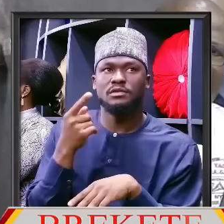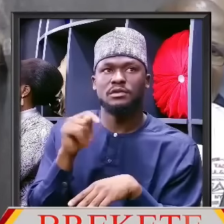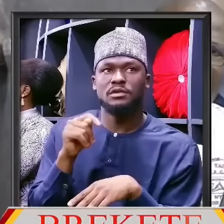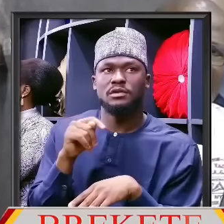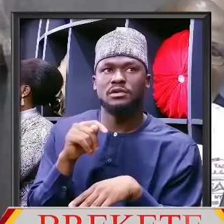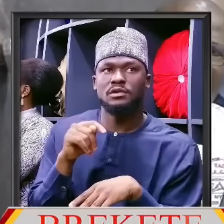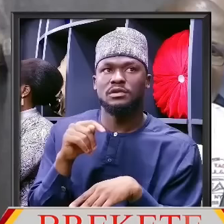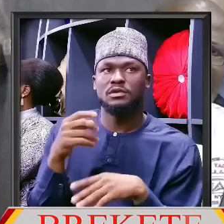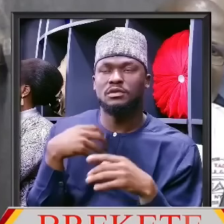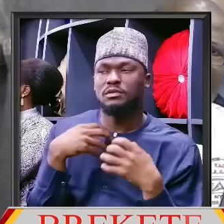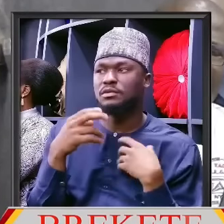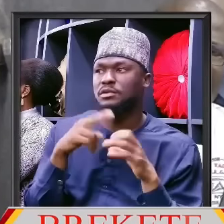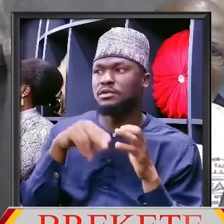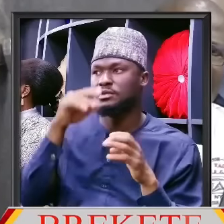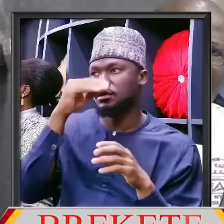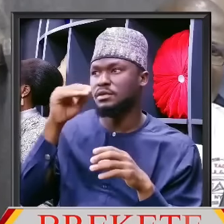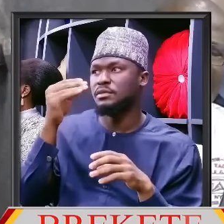say